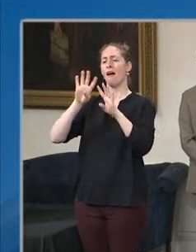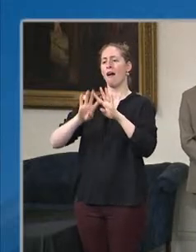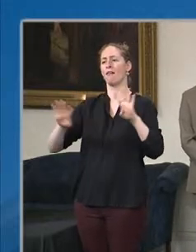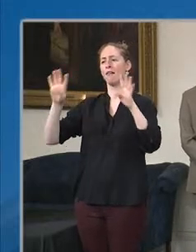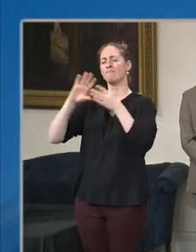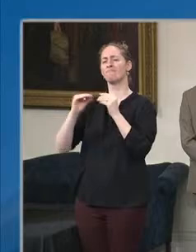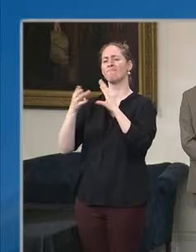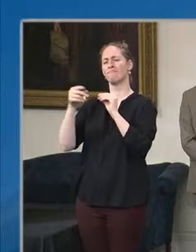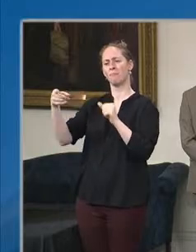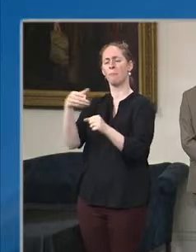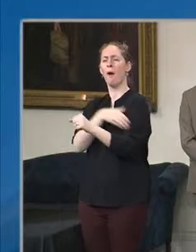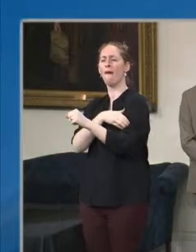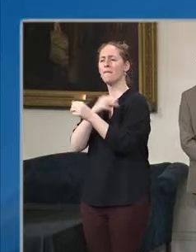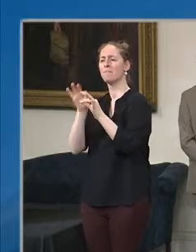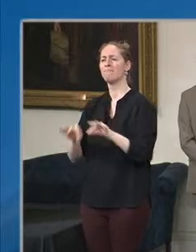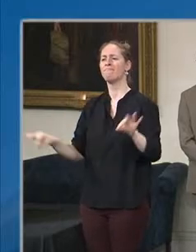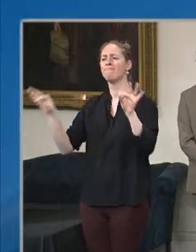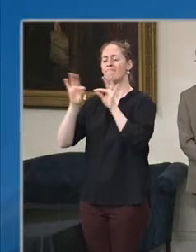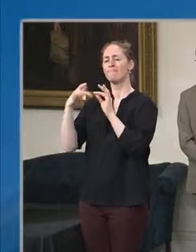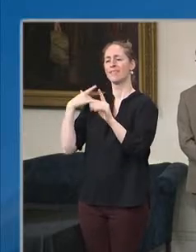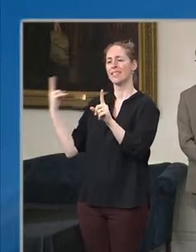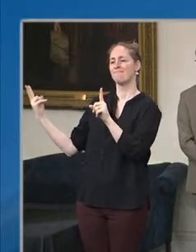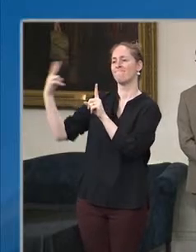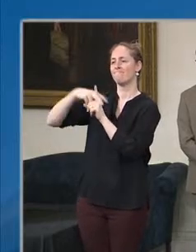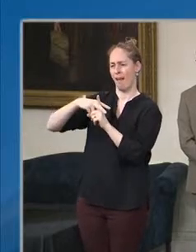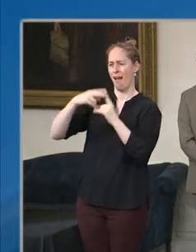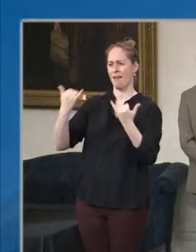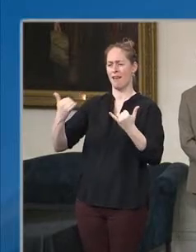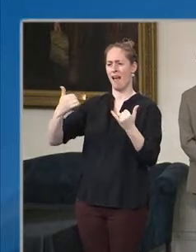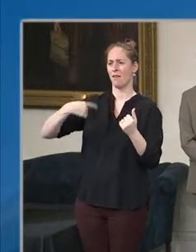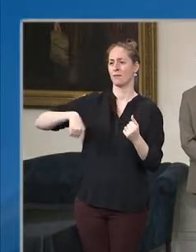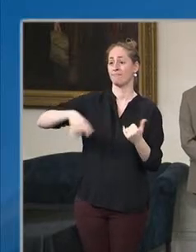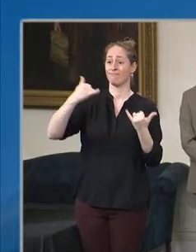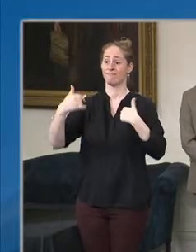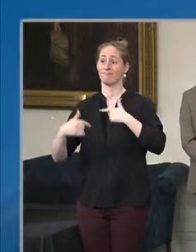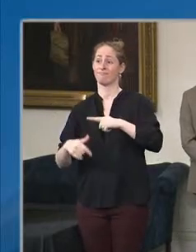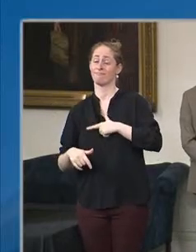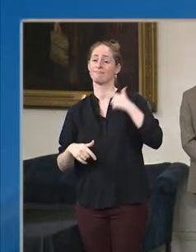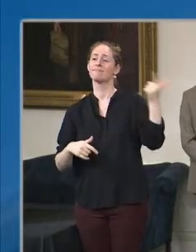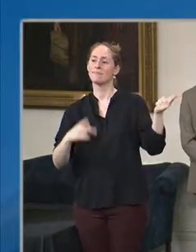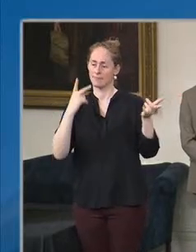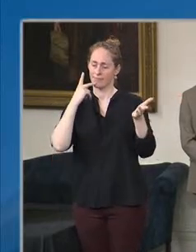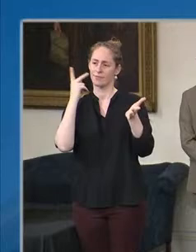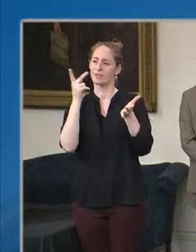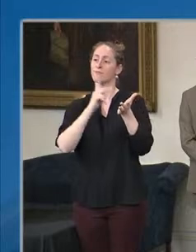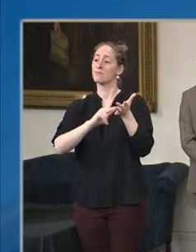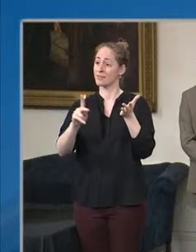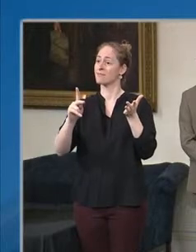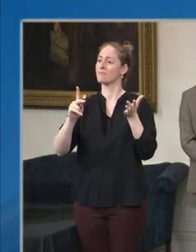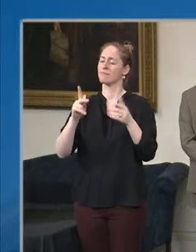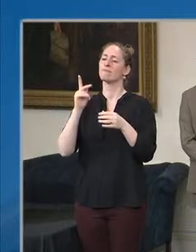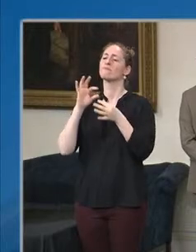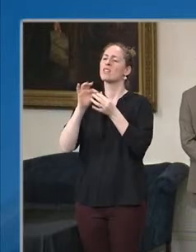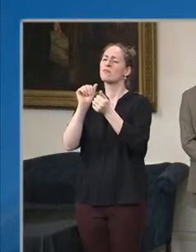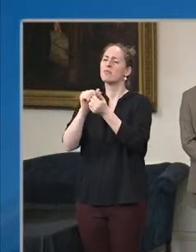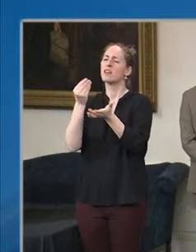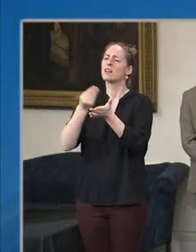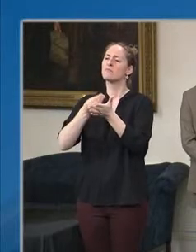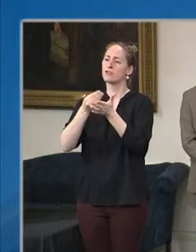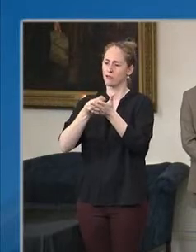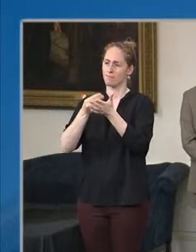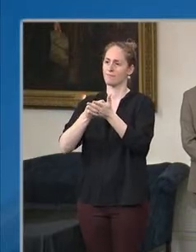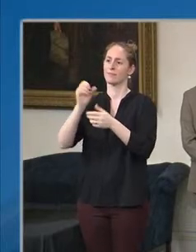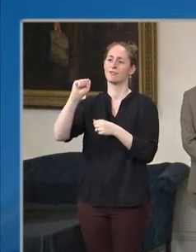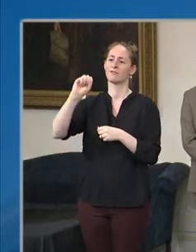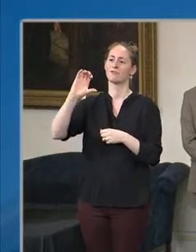especially this holiday season. At this time, I'm going to turn it over to Secretary of Commerce Kelly Schultz to discuss some